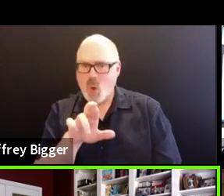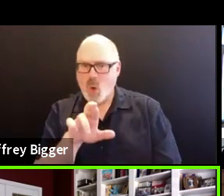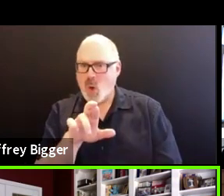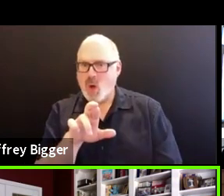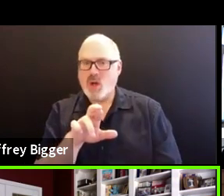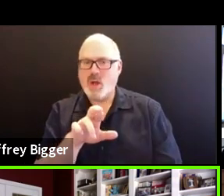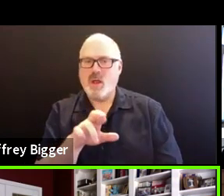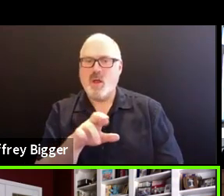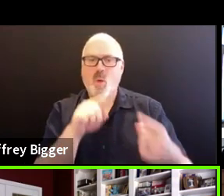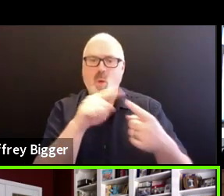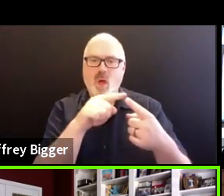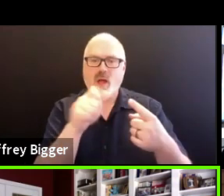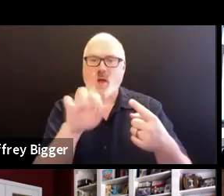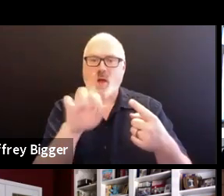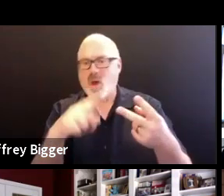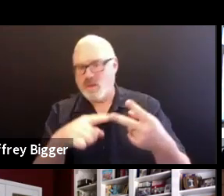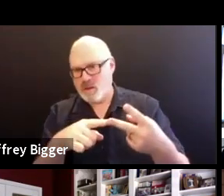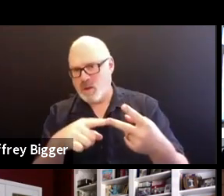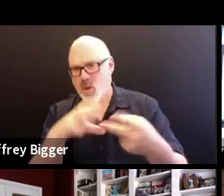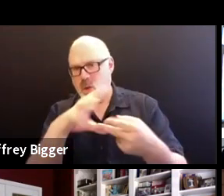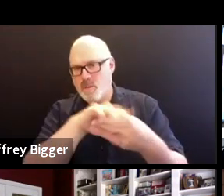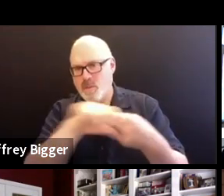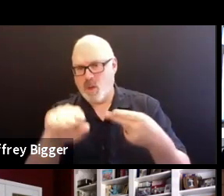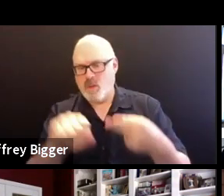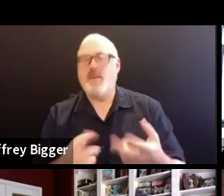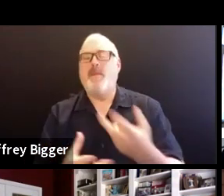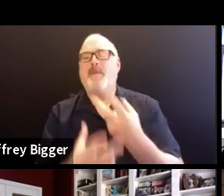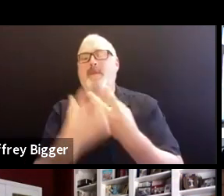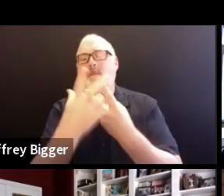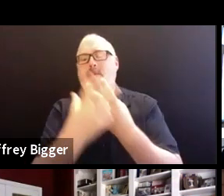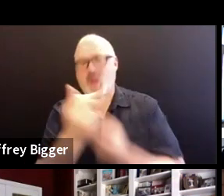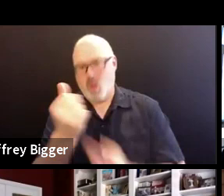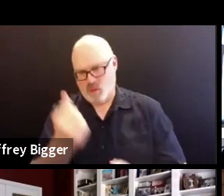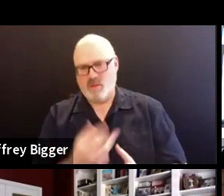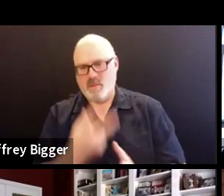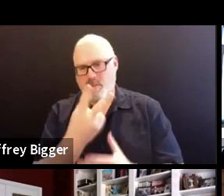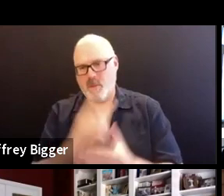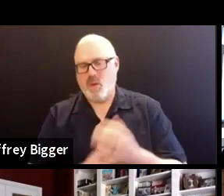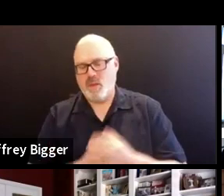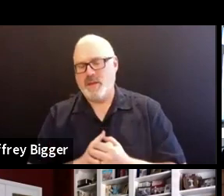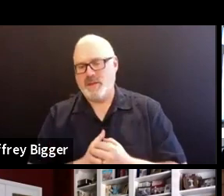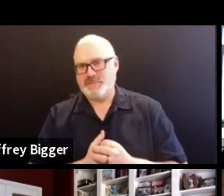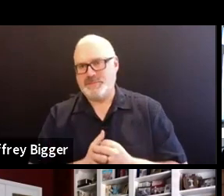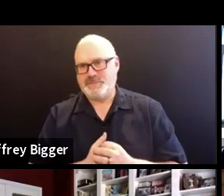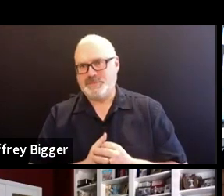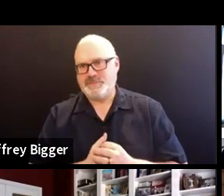or? It would be both, Dr. Jordan.